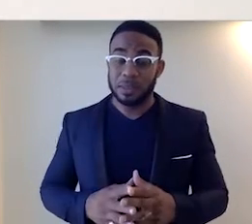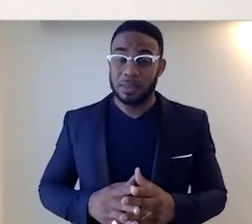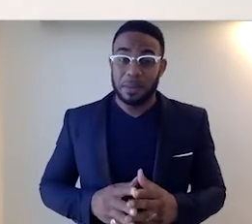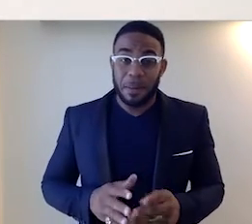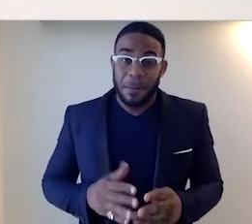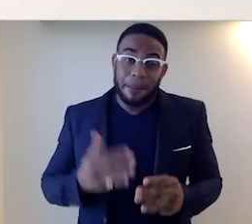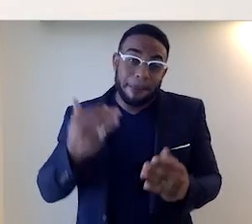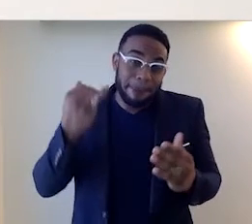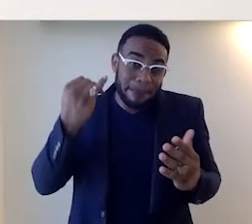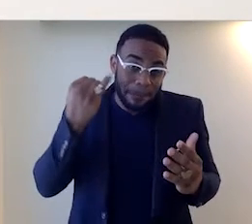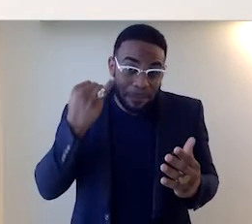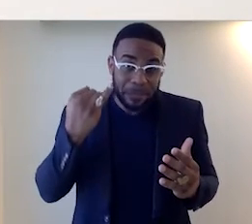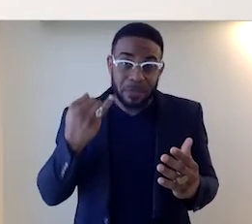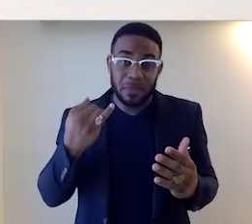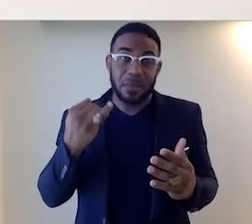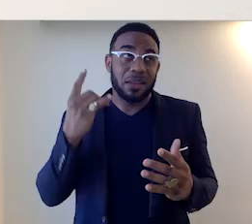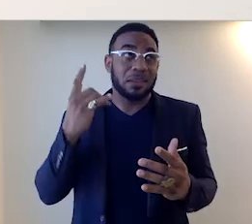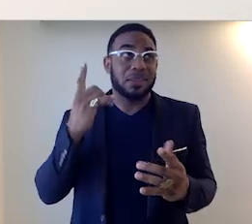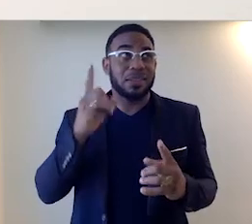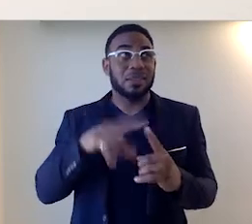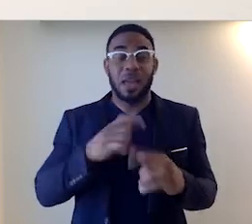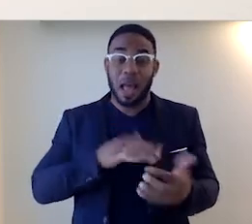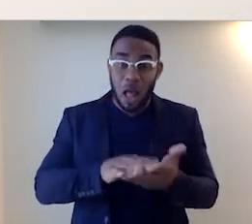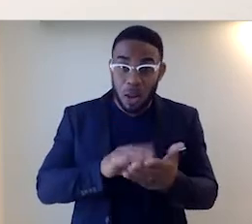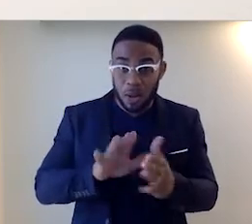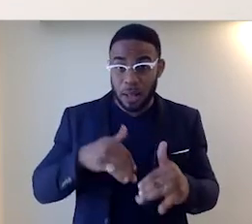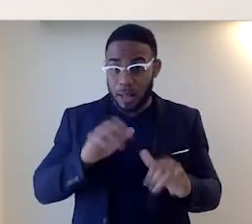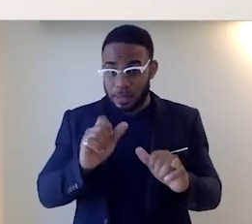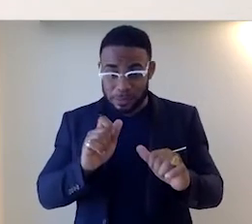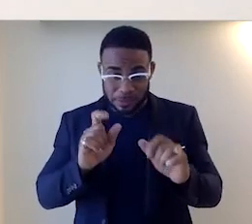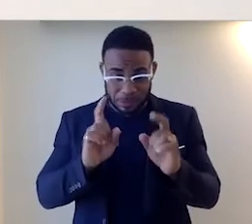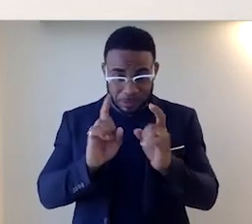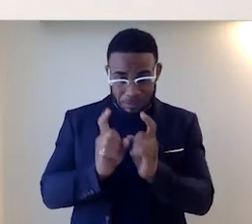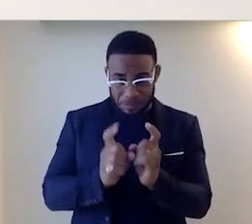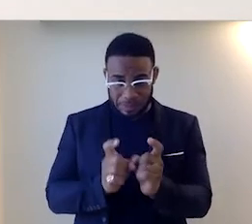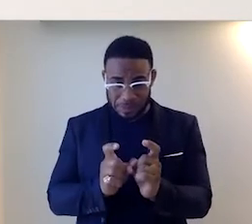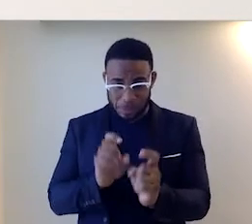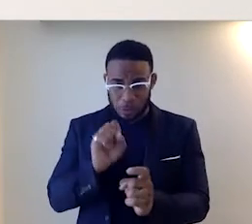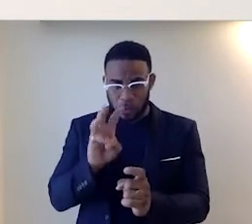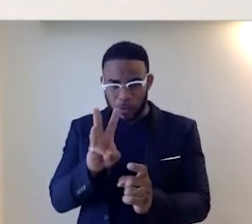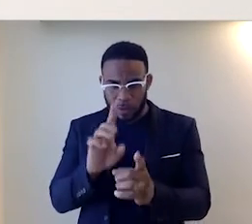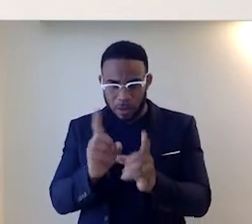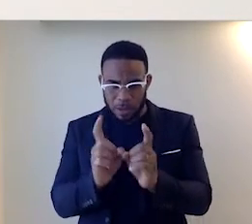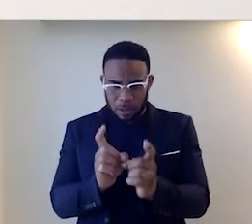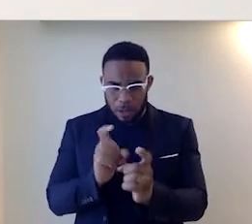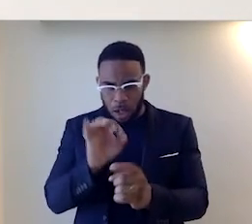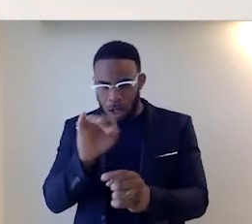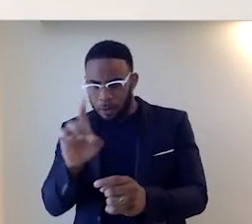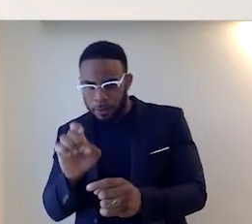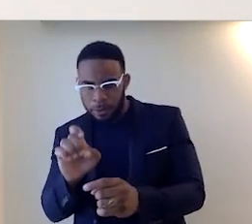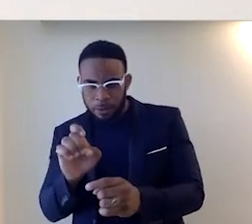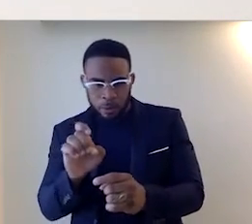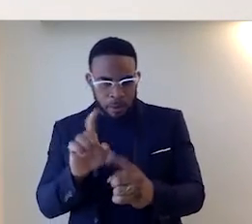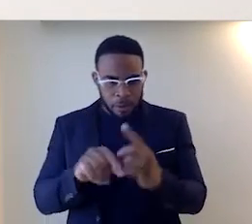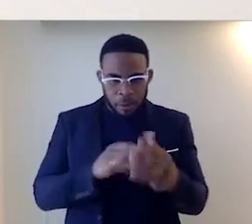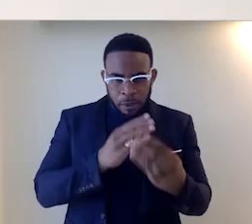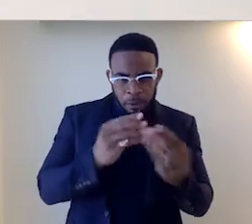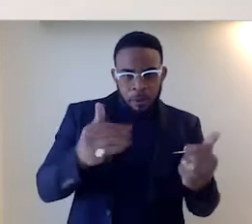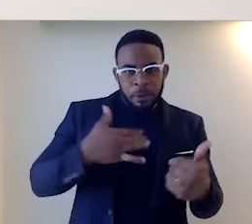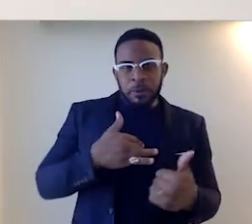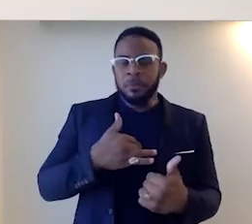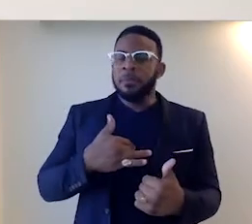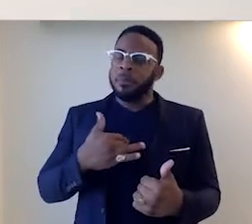That is until I learned I could manipulate the software's code to resolve